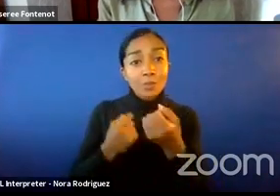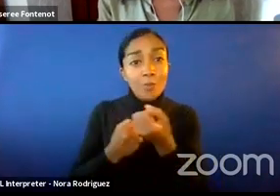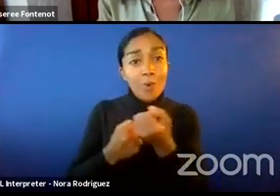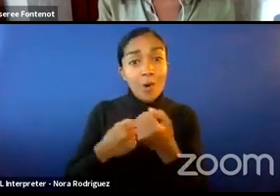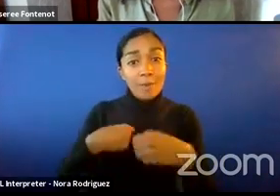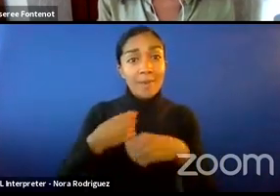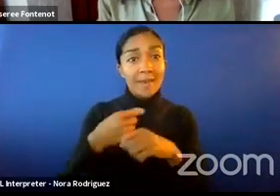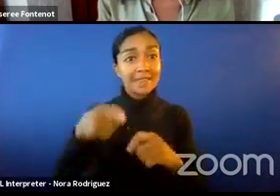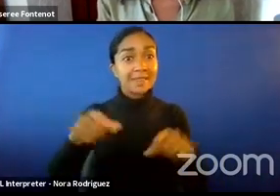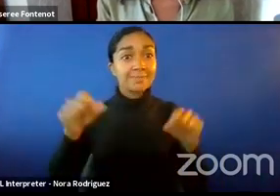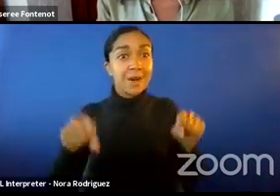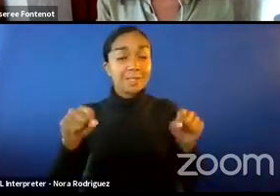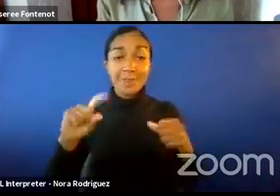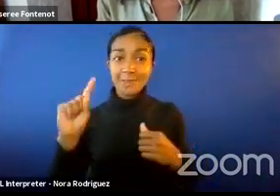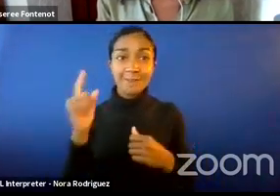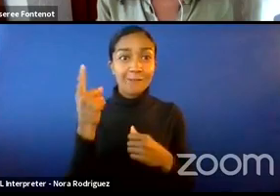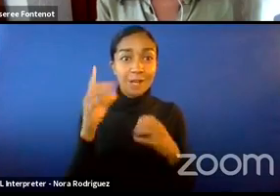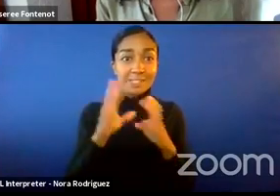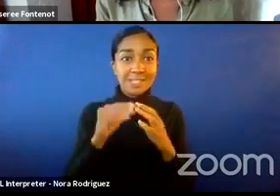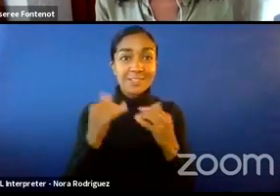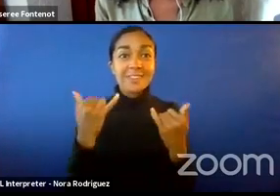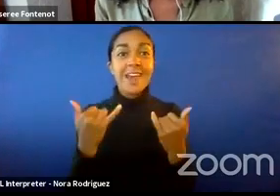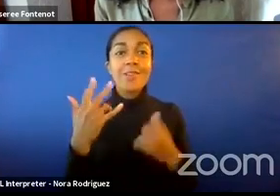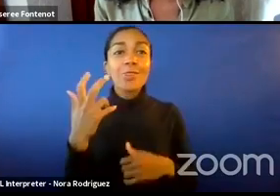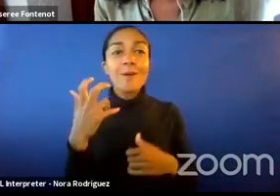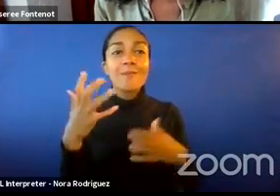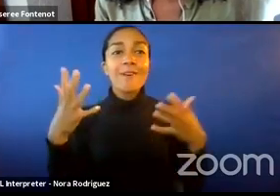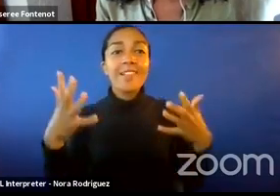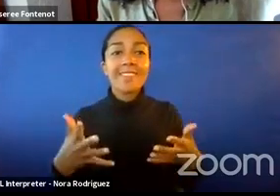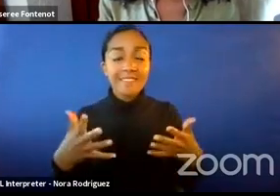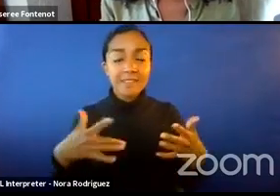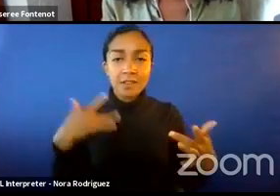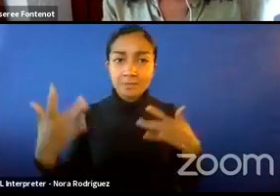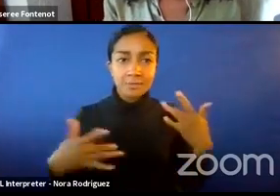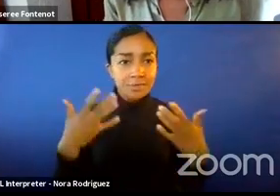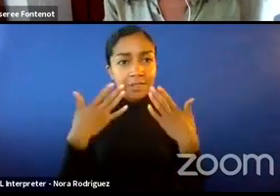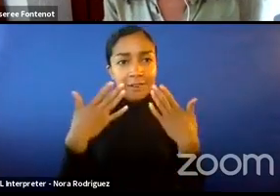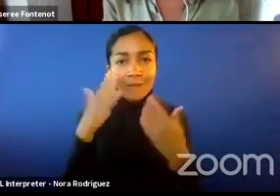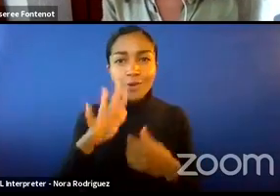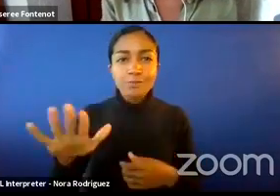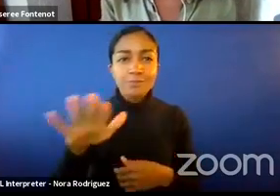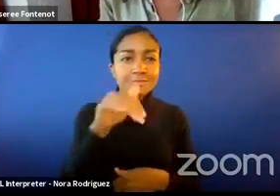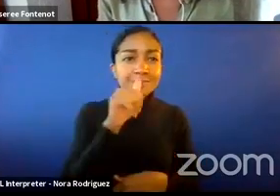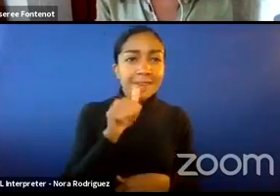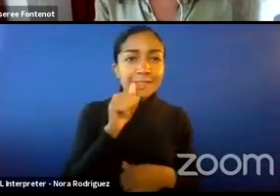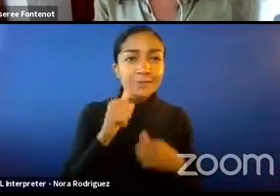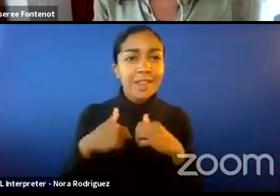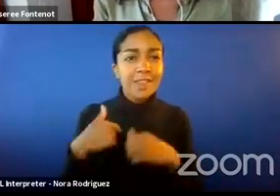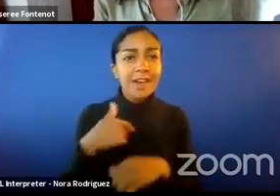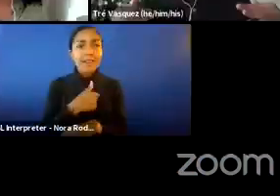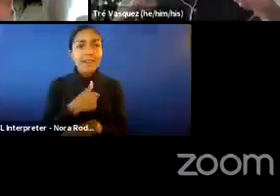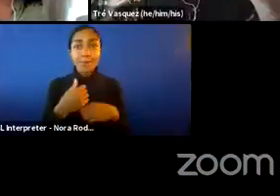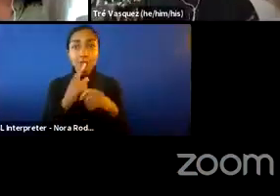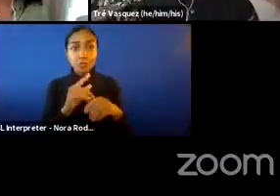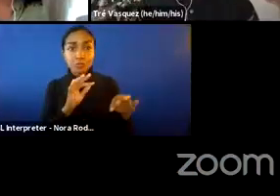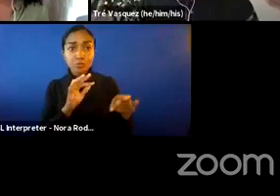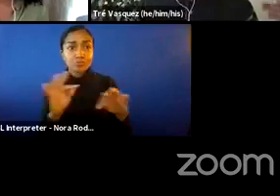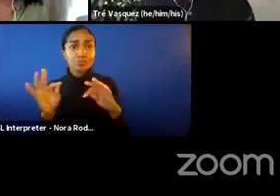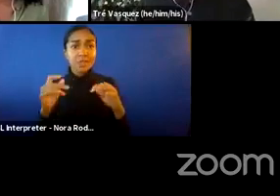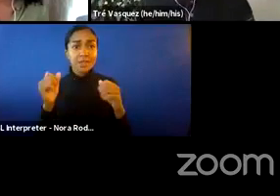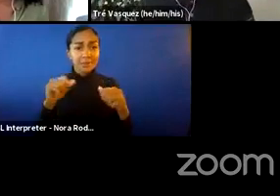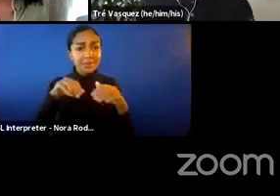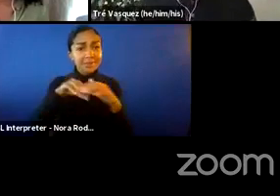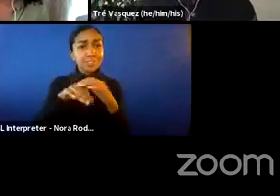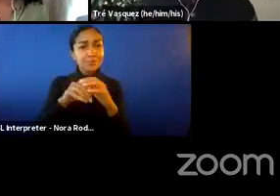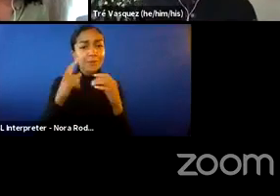was the first one, so we have 3 more to come. And thanks y'all, your patience, bearing along with making sure that this could be accessible to